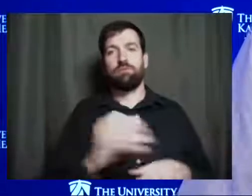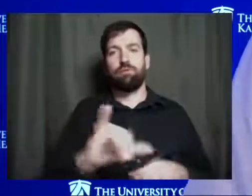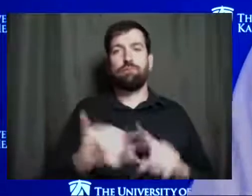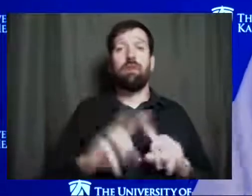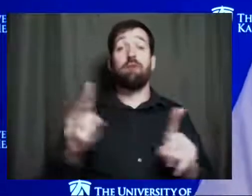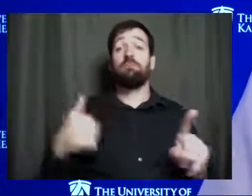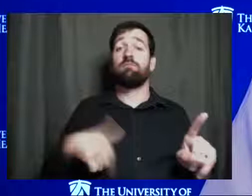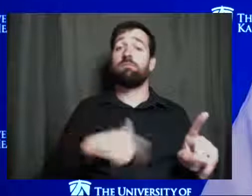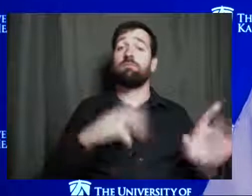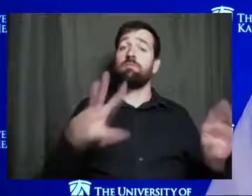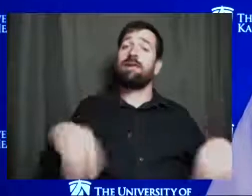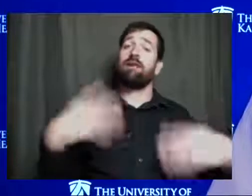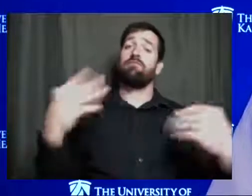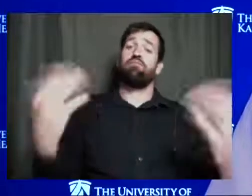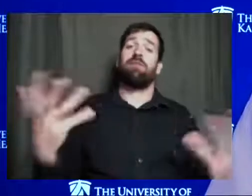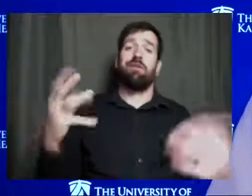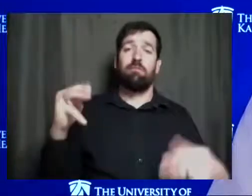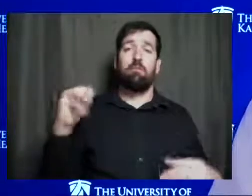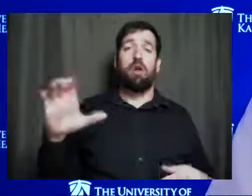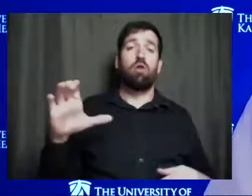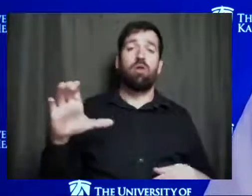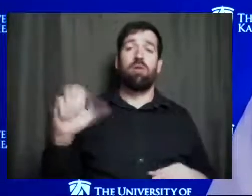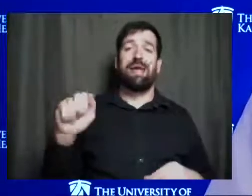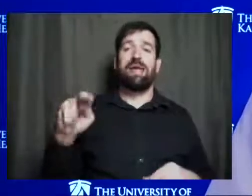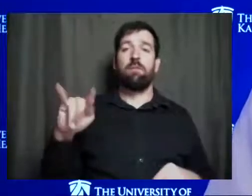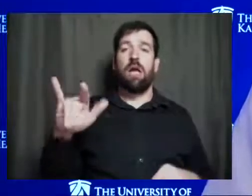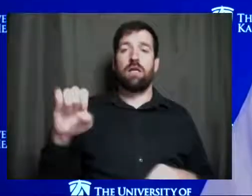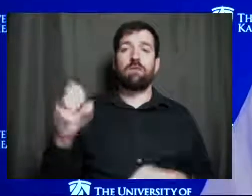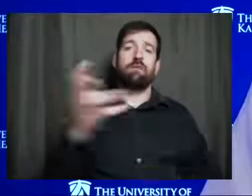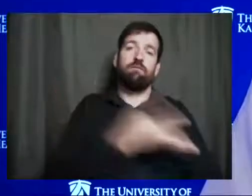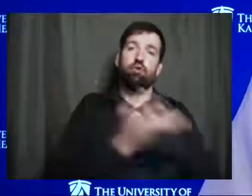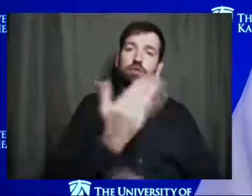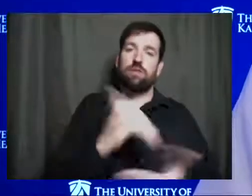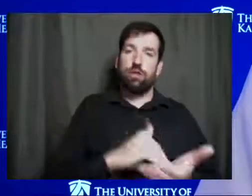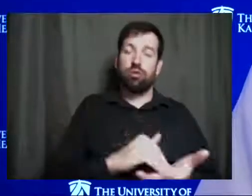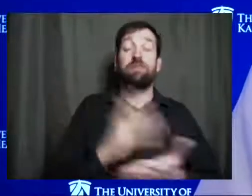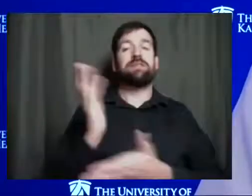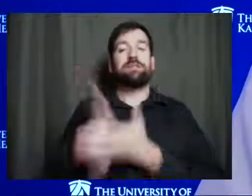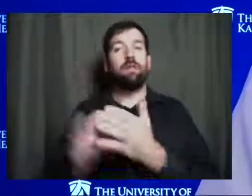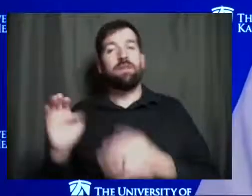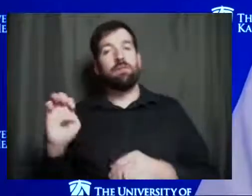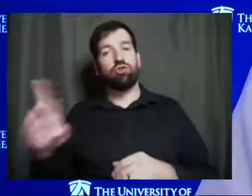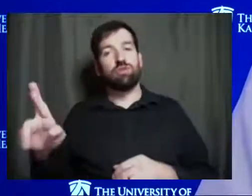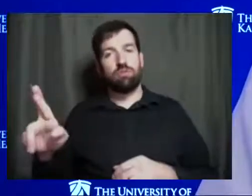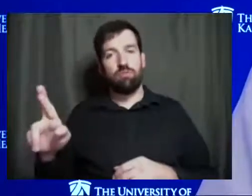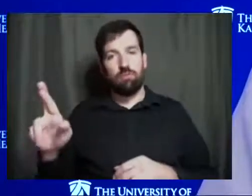the monoclonal antibodies at our infusion center. We also do some in the emergency department. Really,